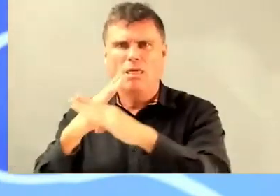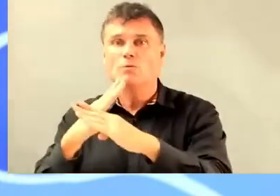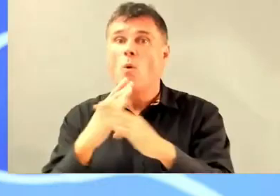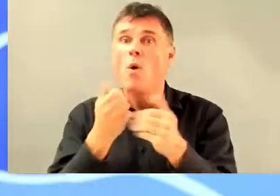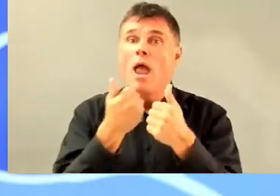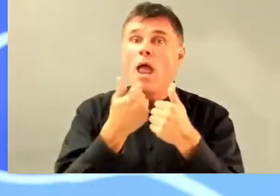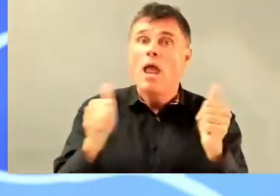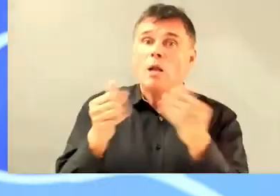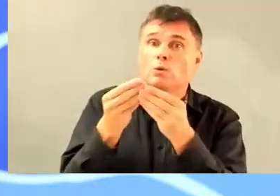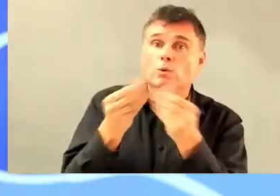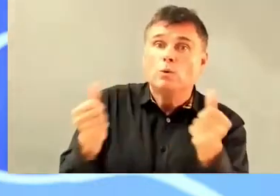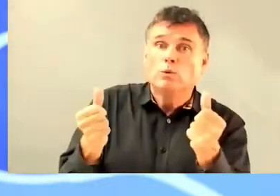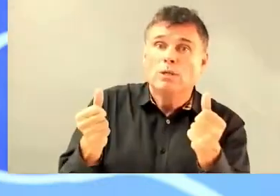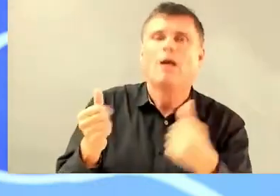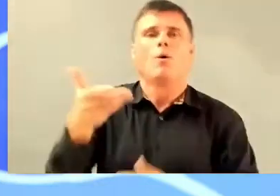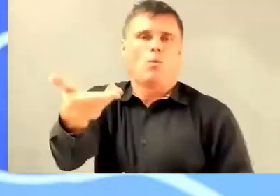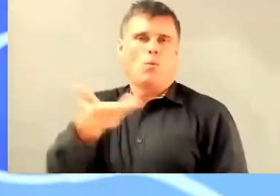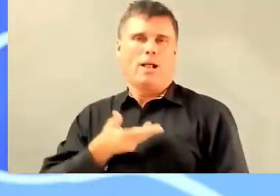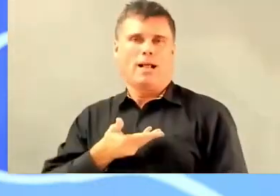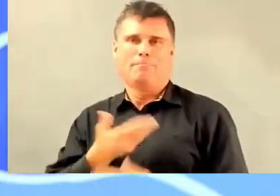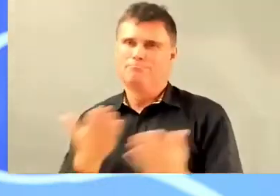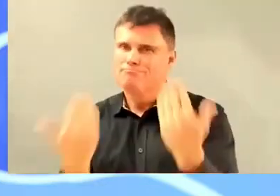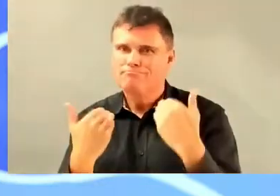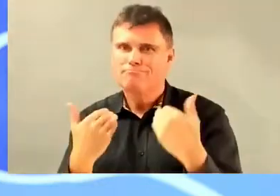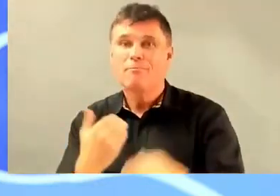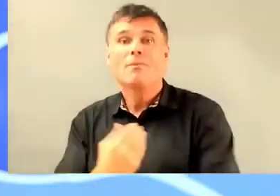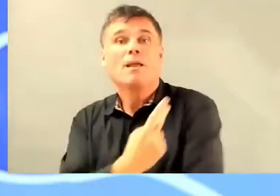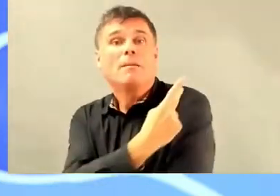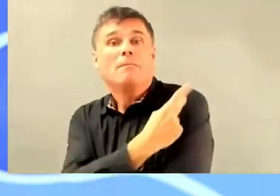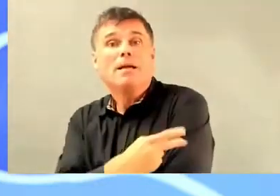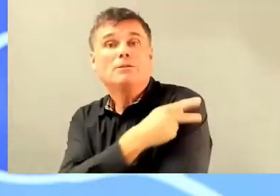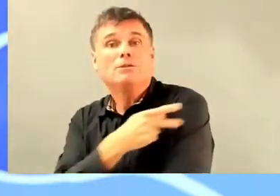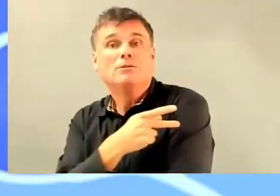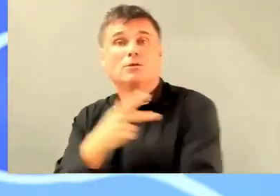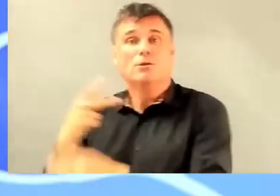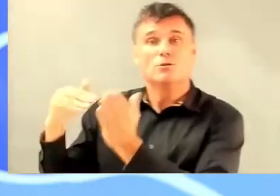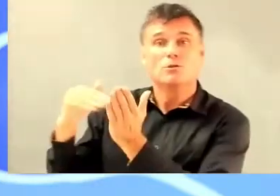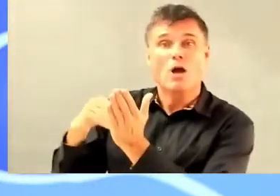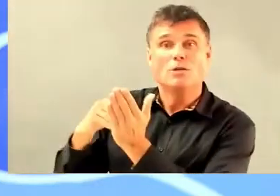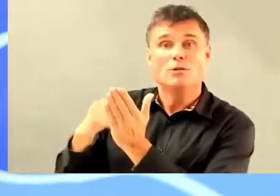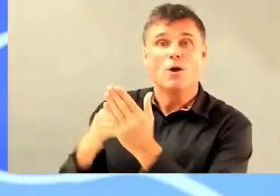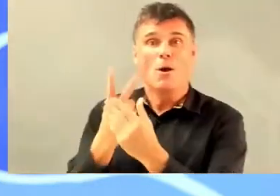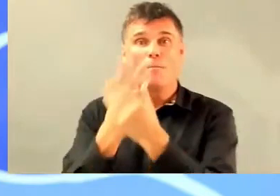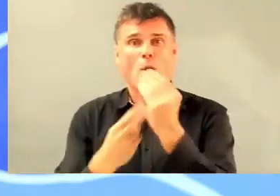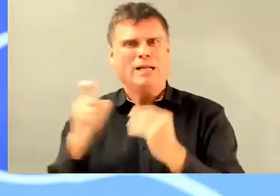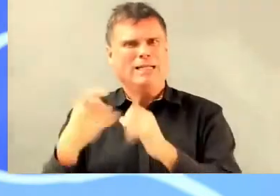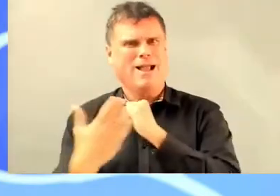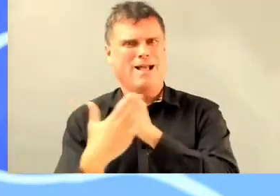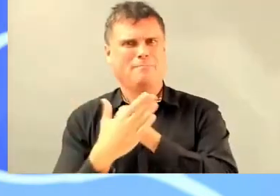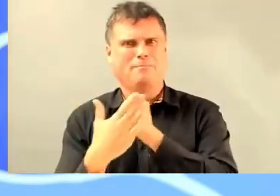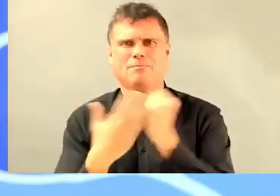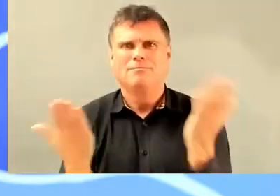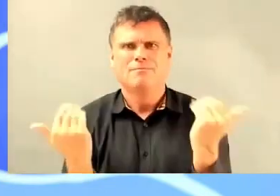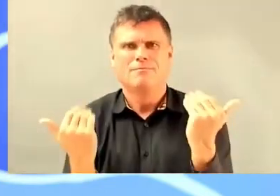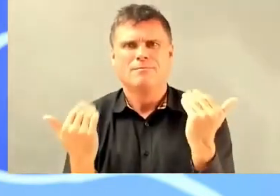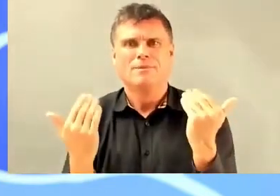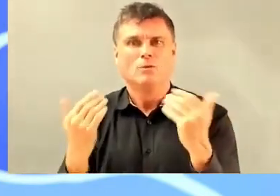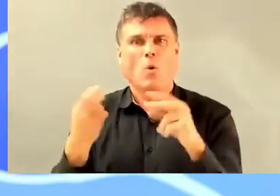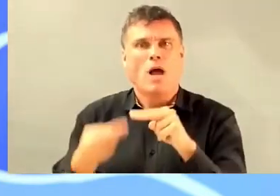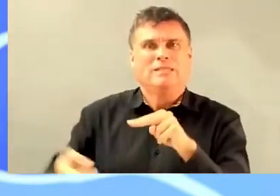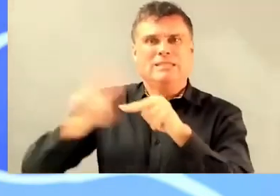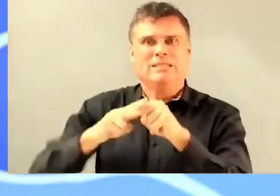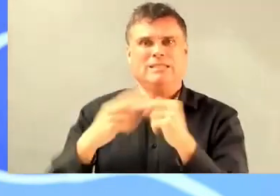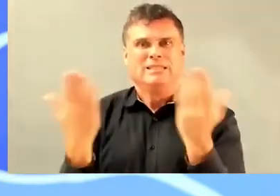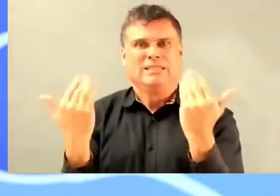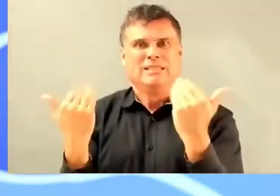is welcome. Patients and doctors need all the help they can get. Increasing the number of family doctors we will allow to come